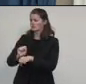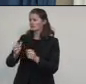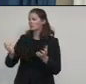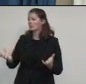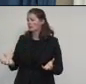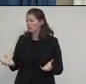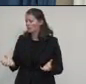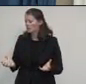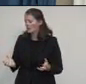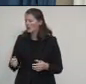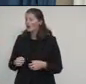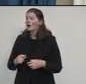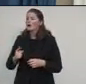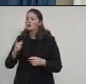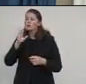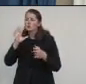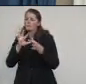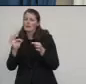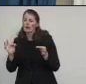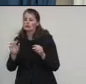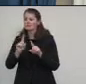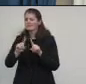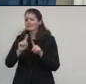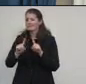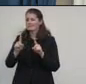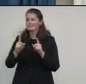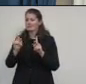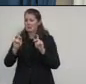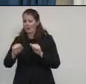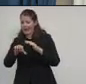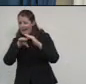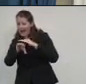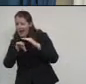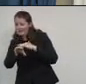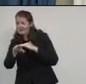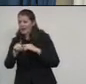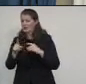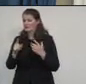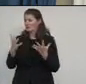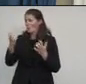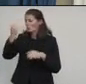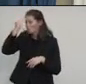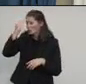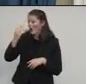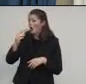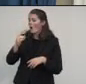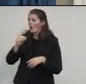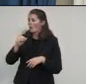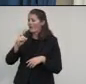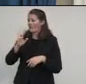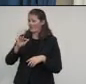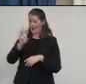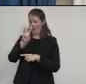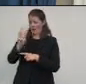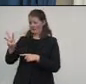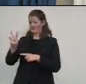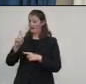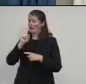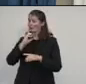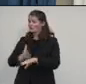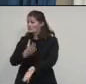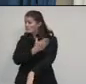industry. Chair Sandra Douglas Morgan is in constant contact with them. They're providing plans for